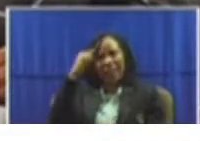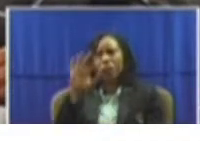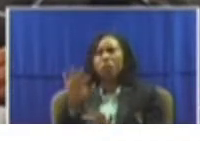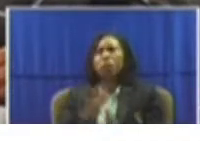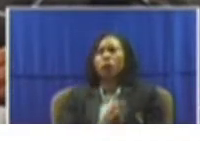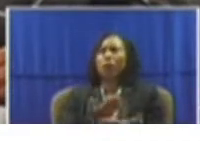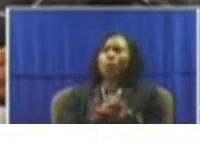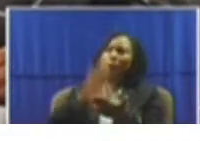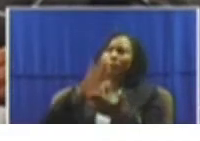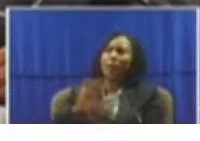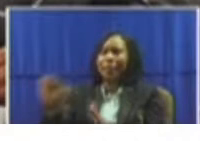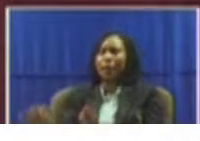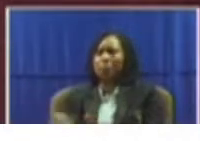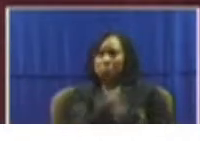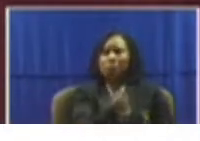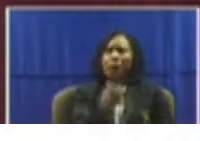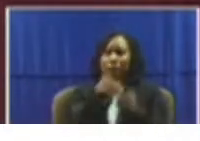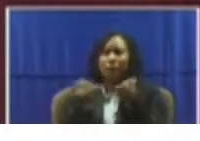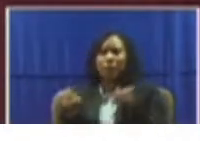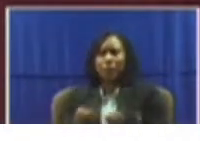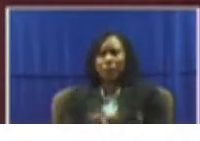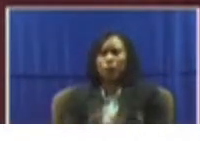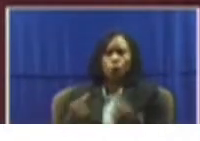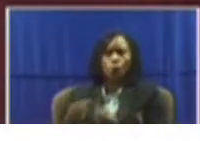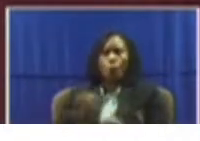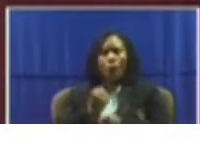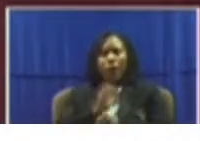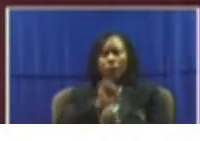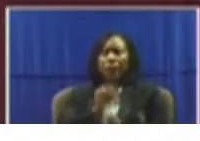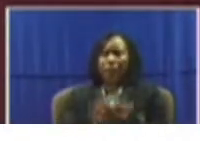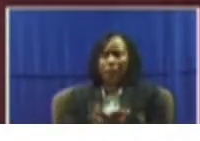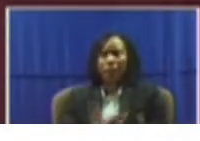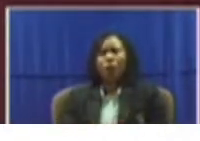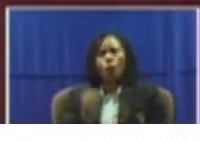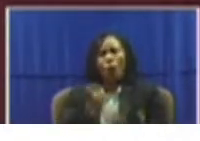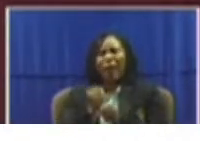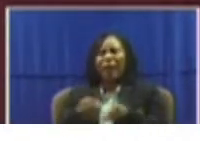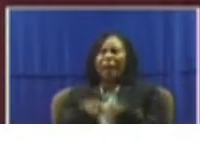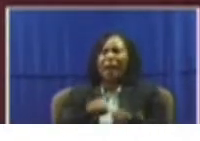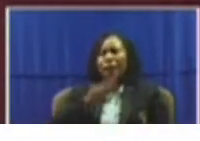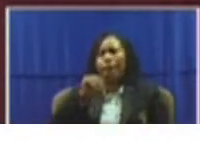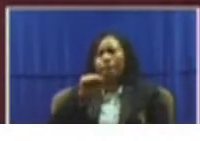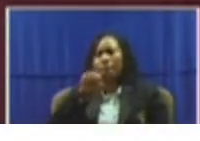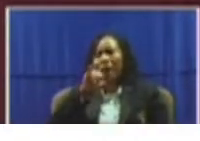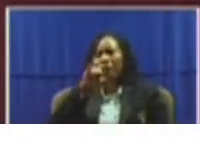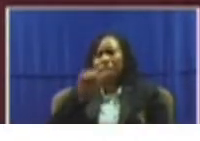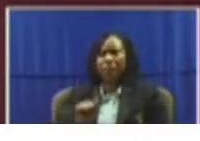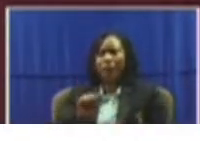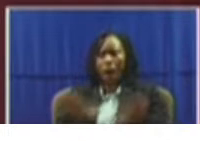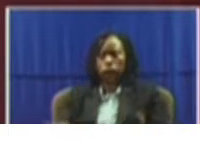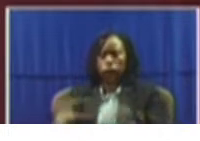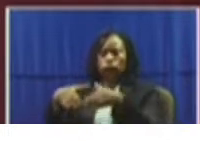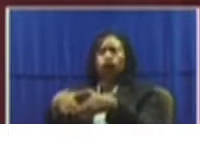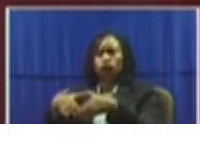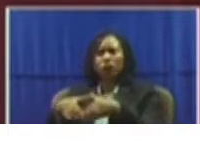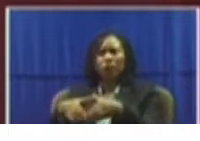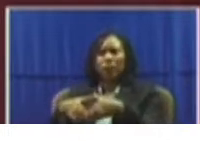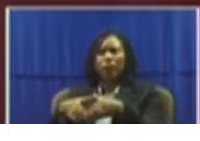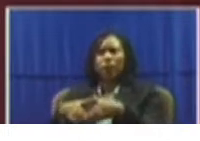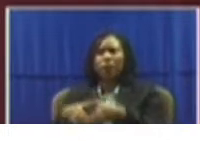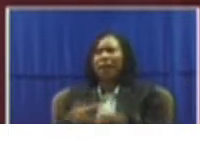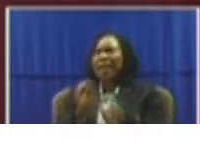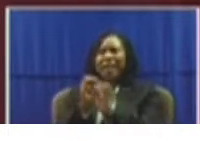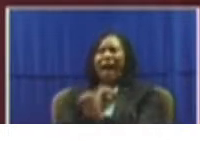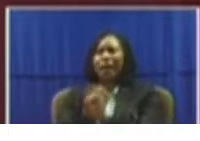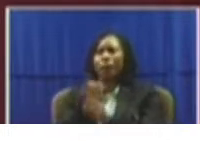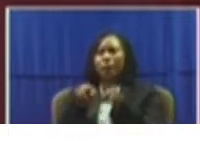job. We are run like a mafia syndicate, and not me and not a single member of the Democratic Alliance will allow